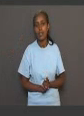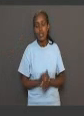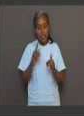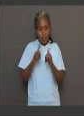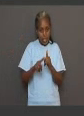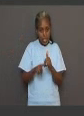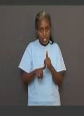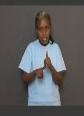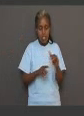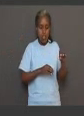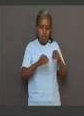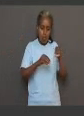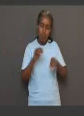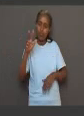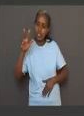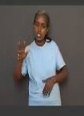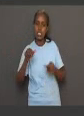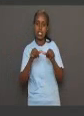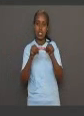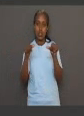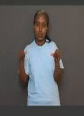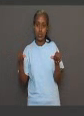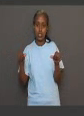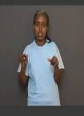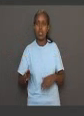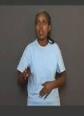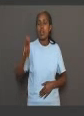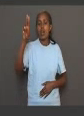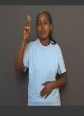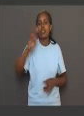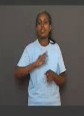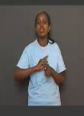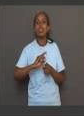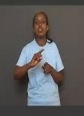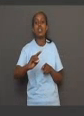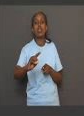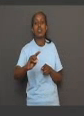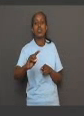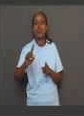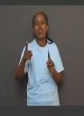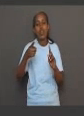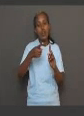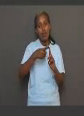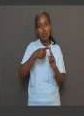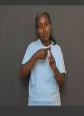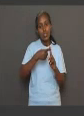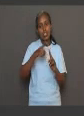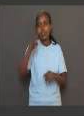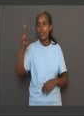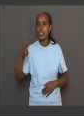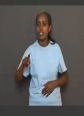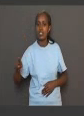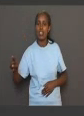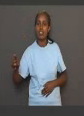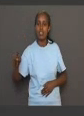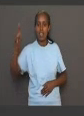Finally, move 3 units up in the direction of the positive